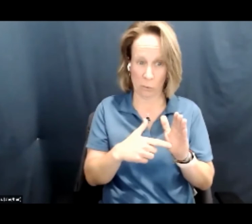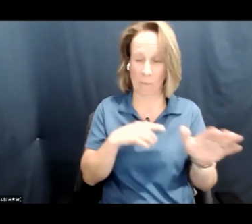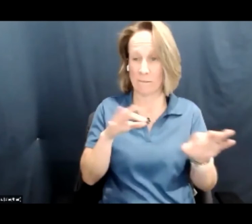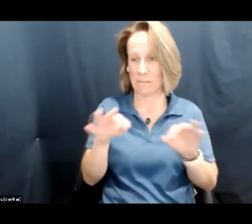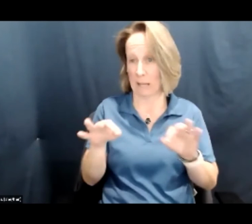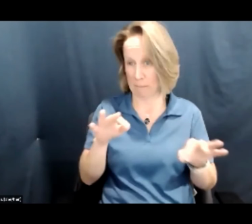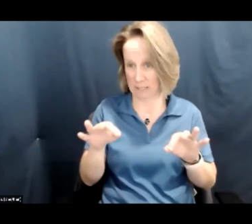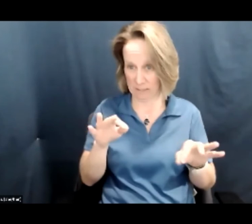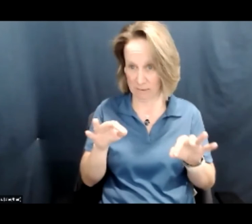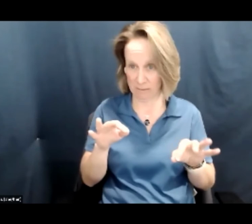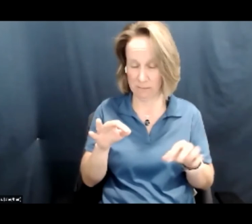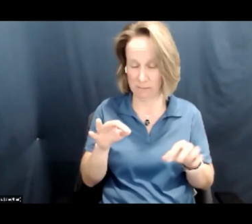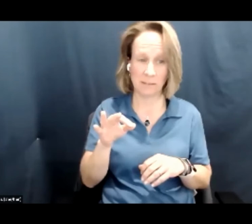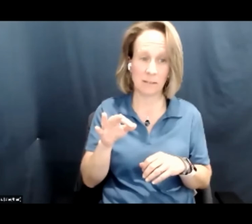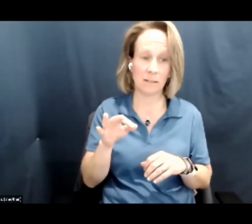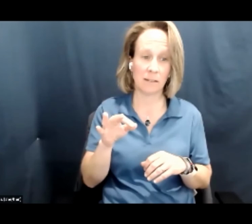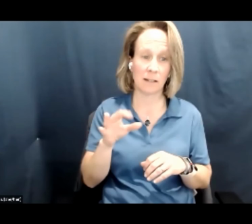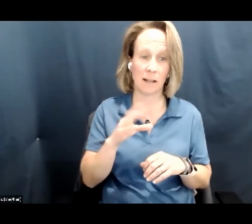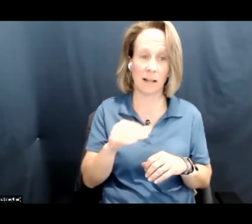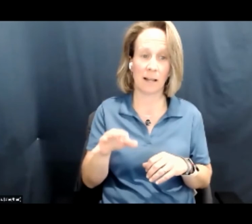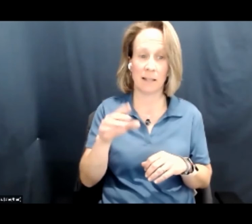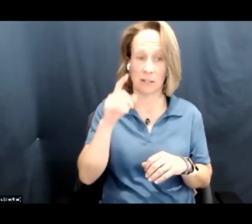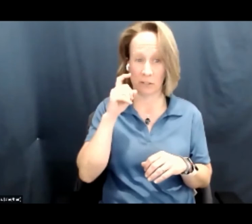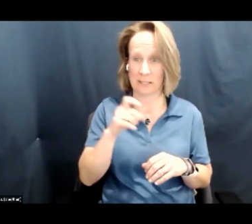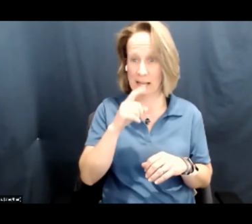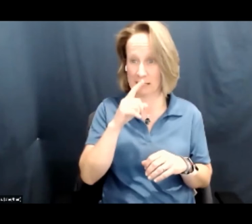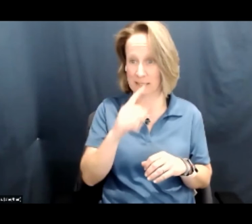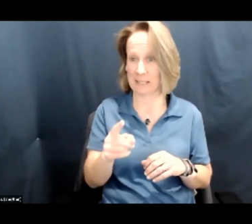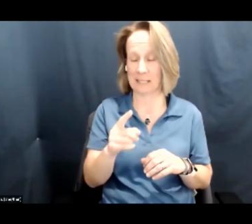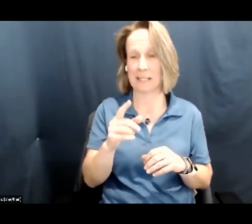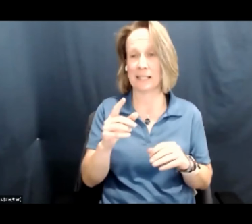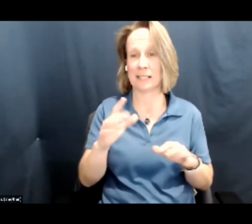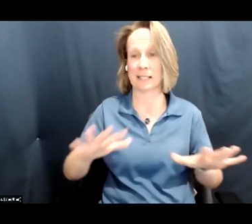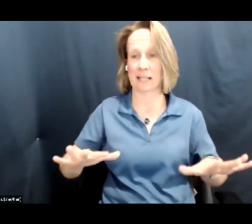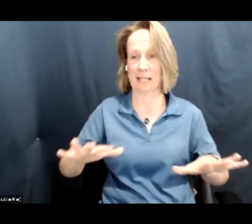feminine, and their sex assigned at birth is intersex.